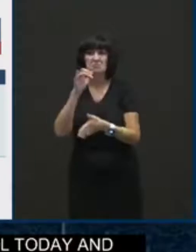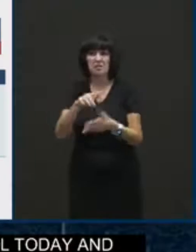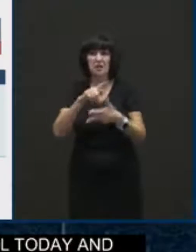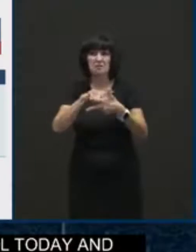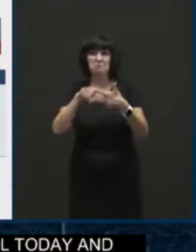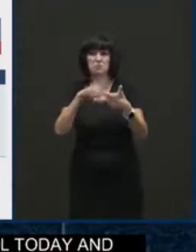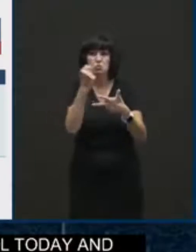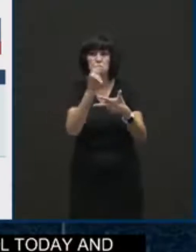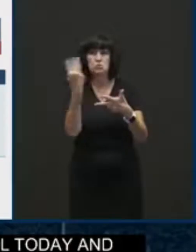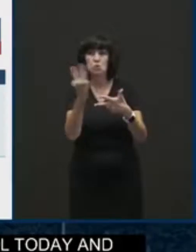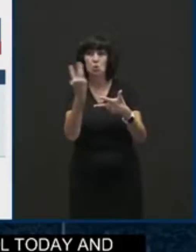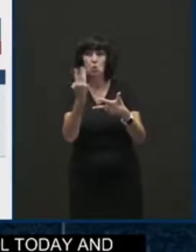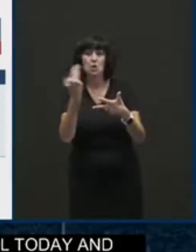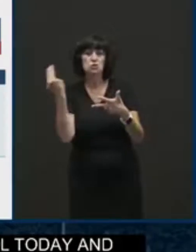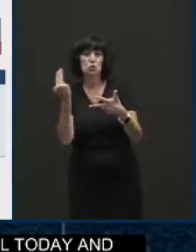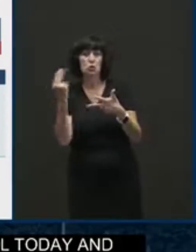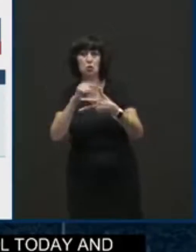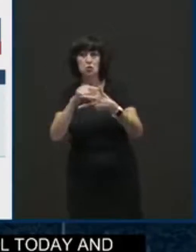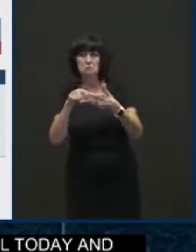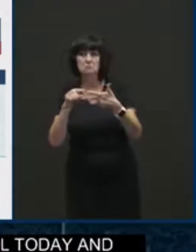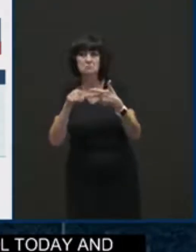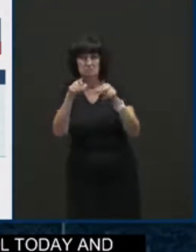those are registered the same way at the